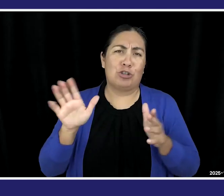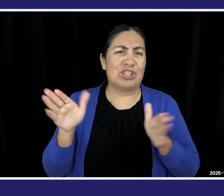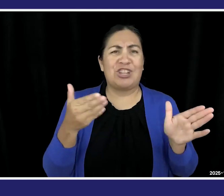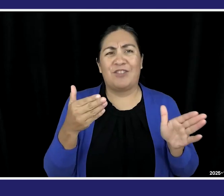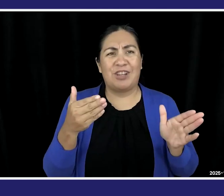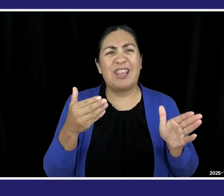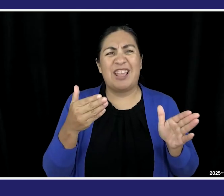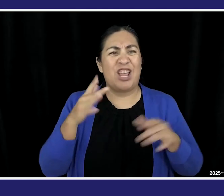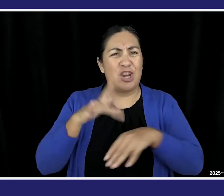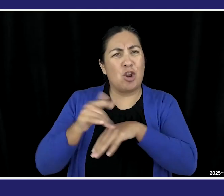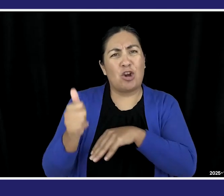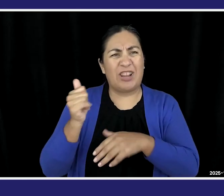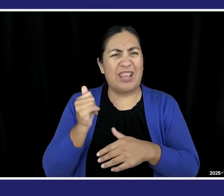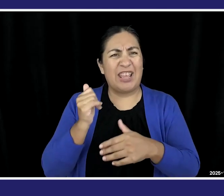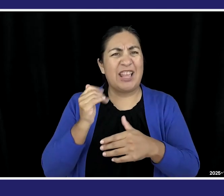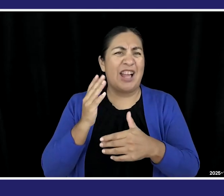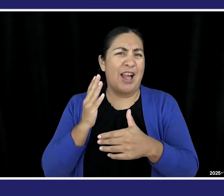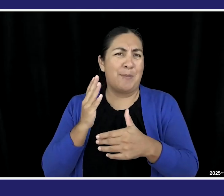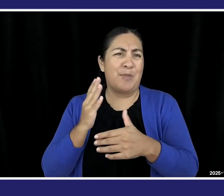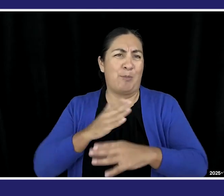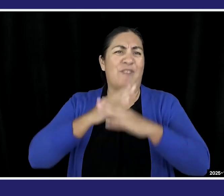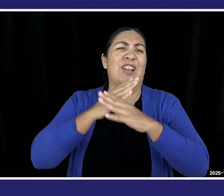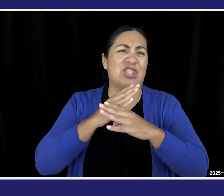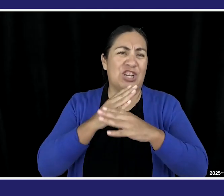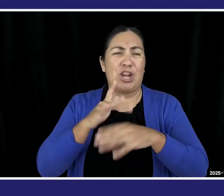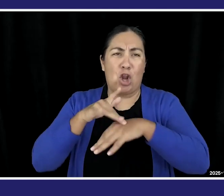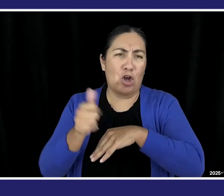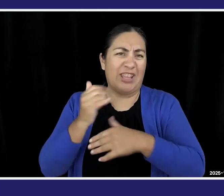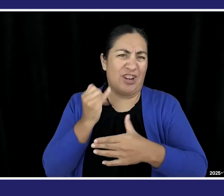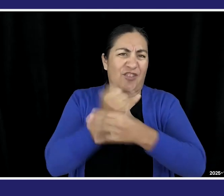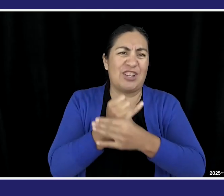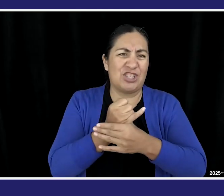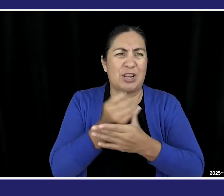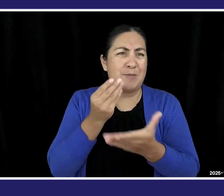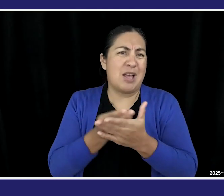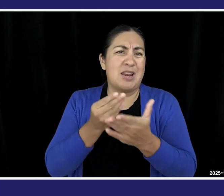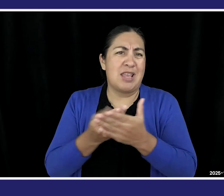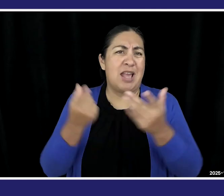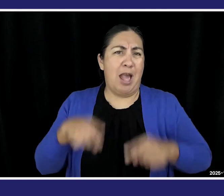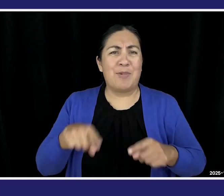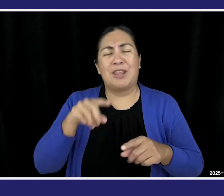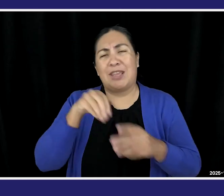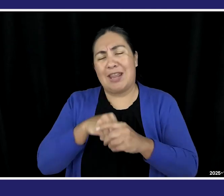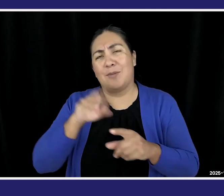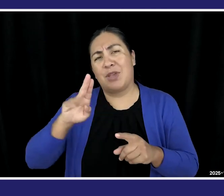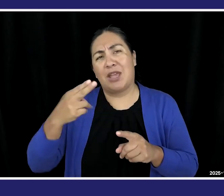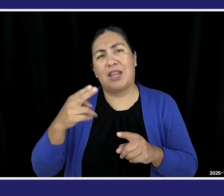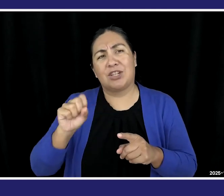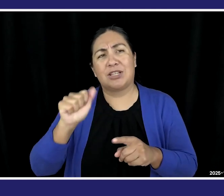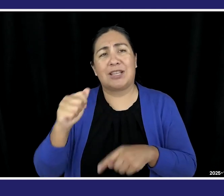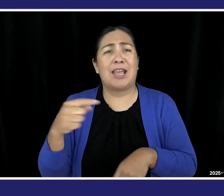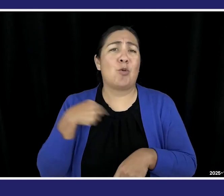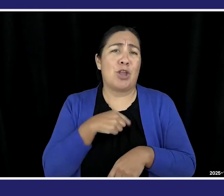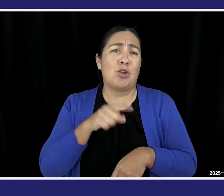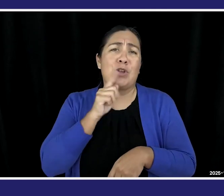dollars happening as a result of BHSA, and would like to ensure that services, especially services for young children and families,